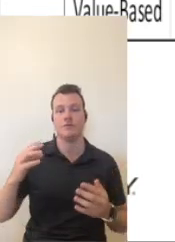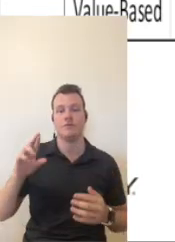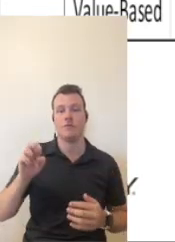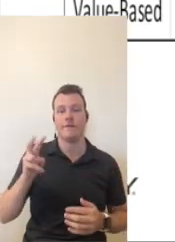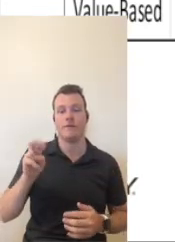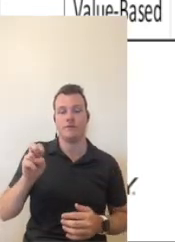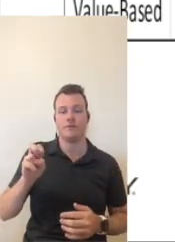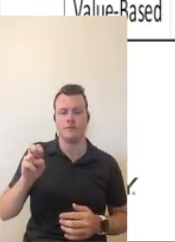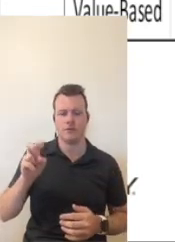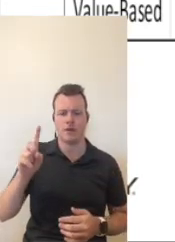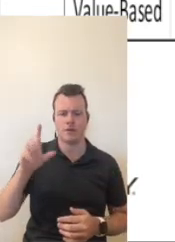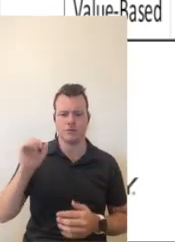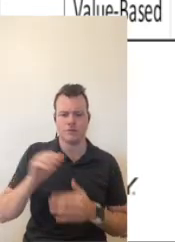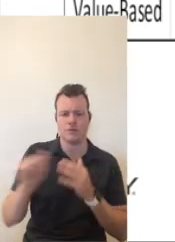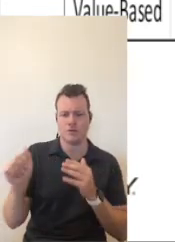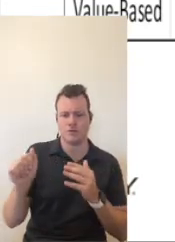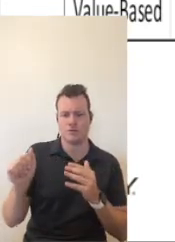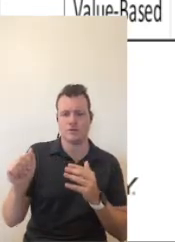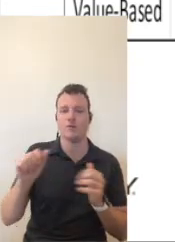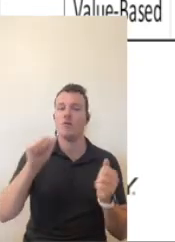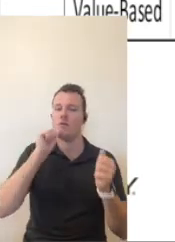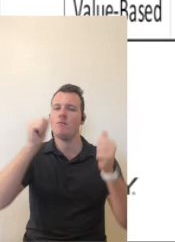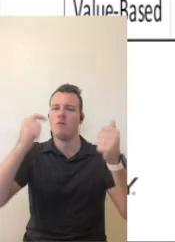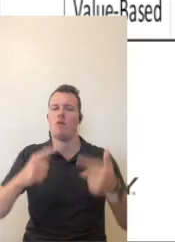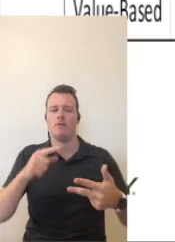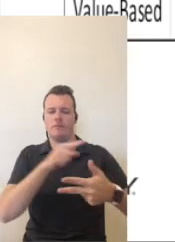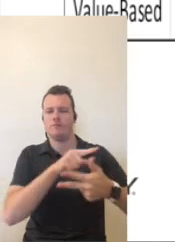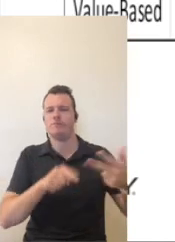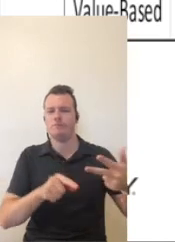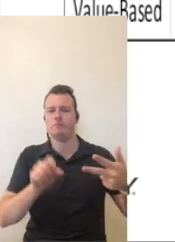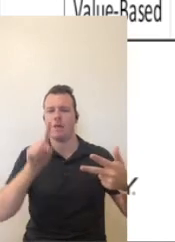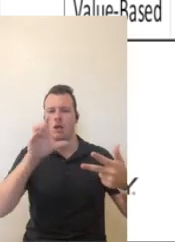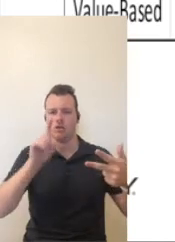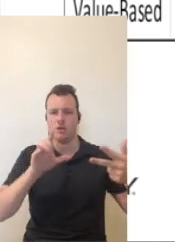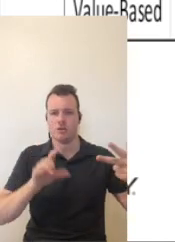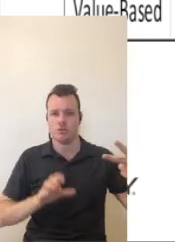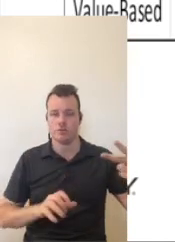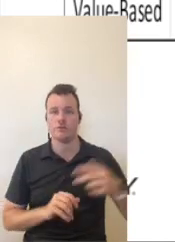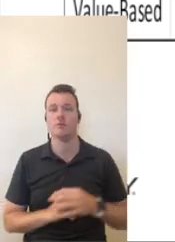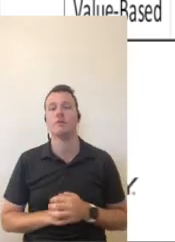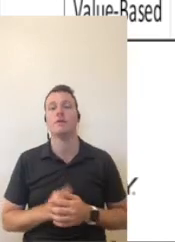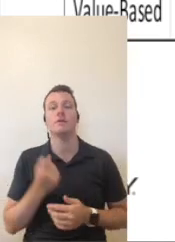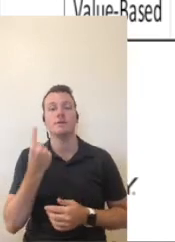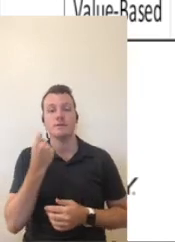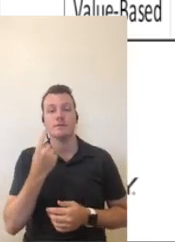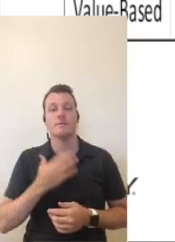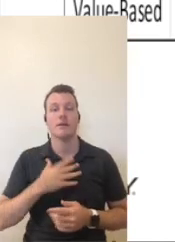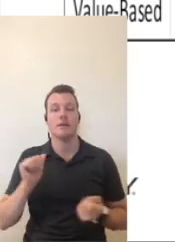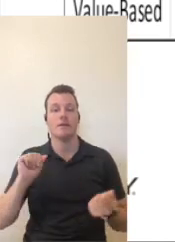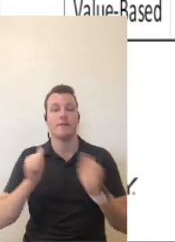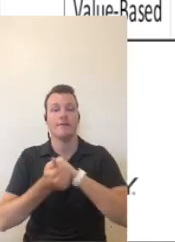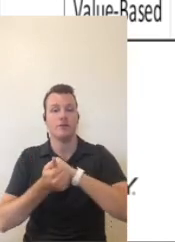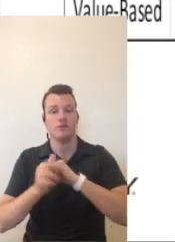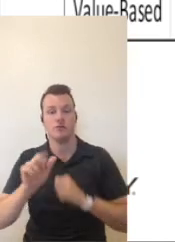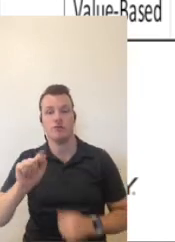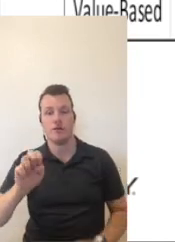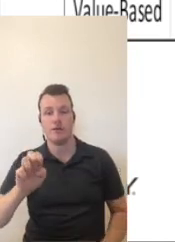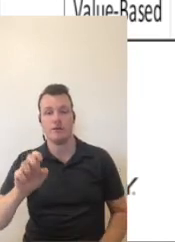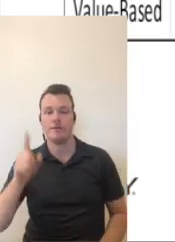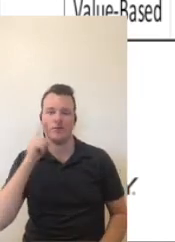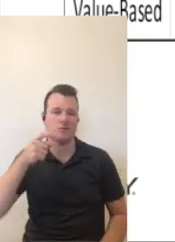is $1. So our patient services revenue is $100, which is the fourth column. And it's the same for all of the